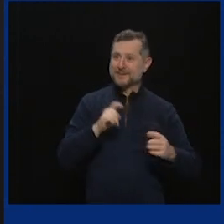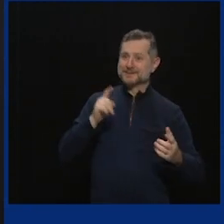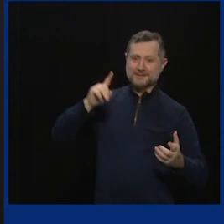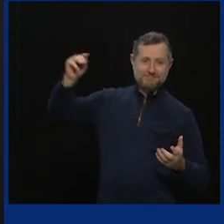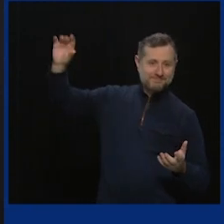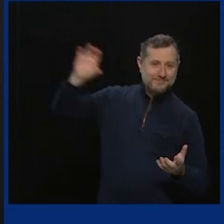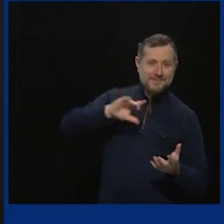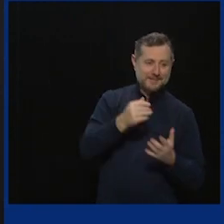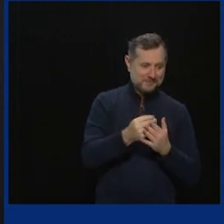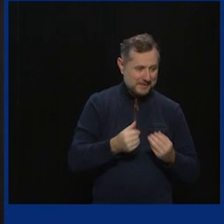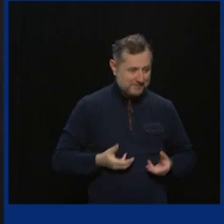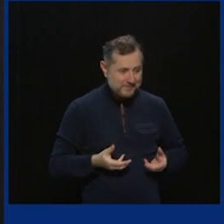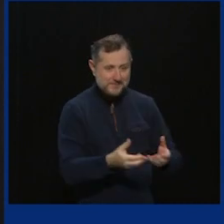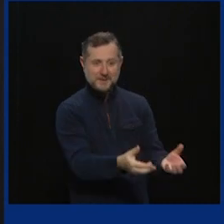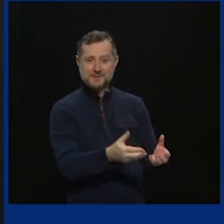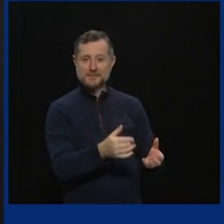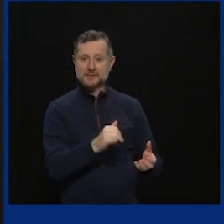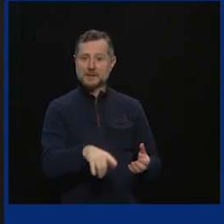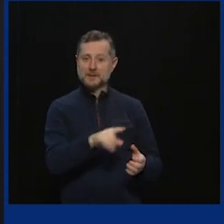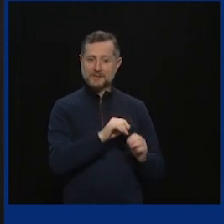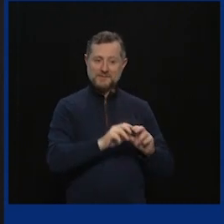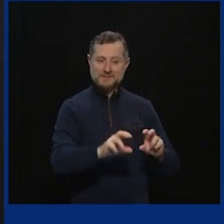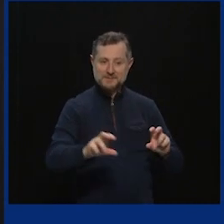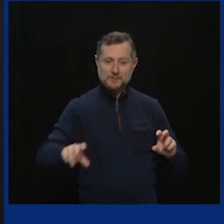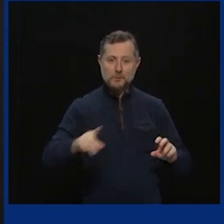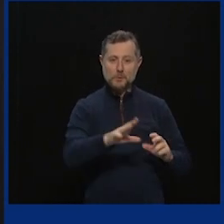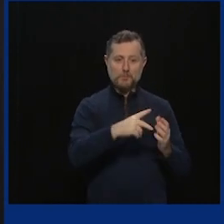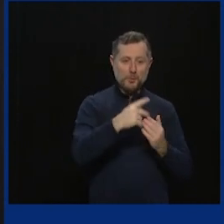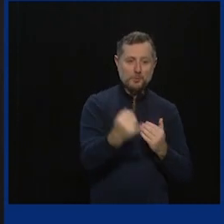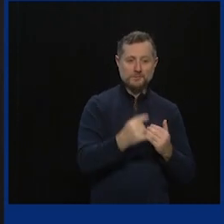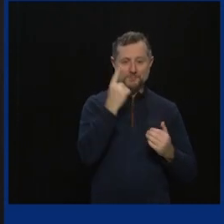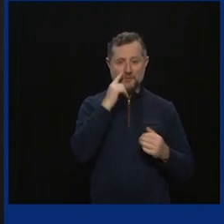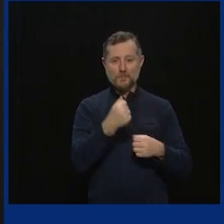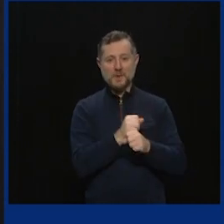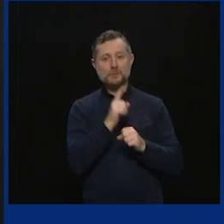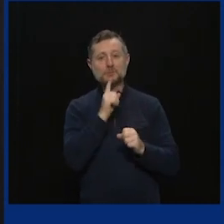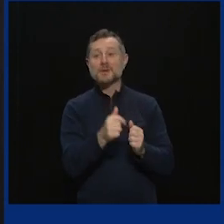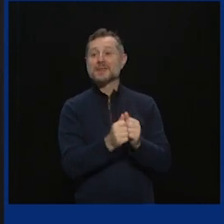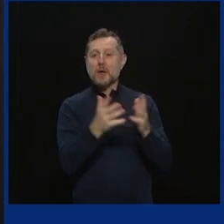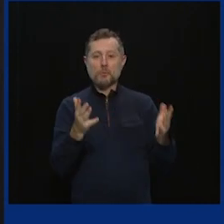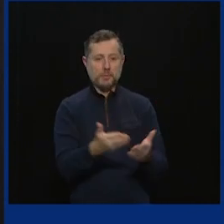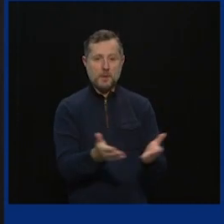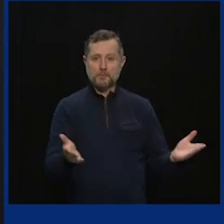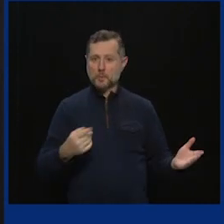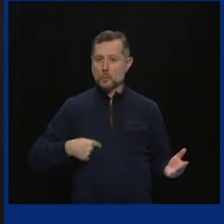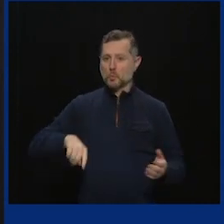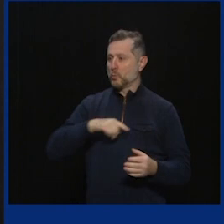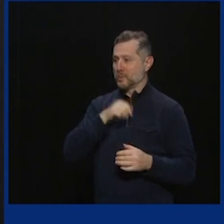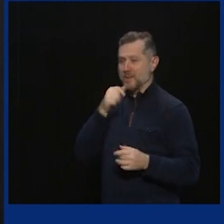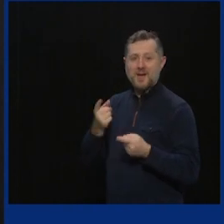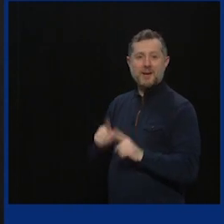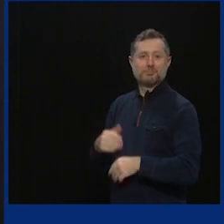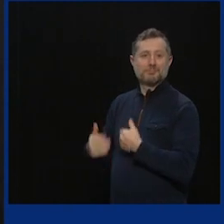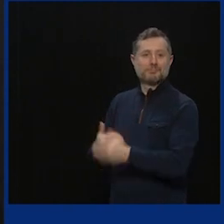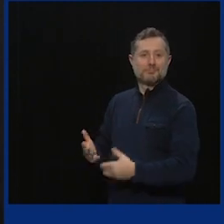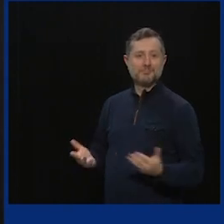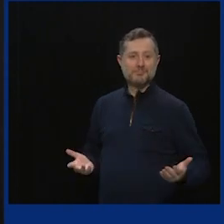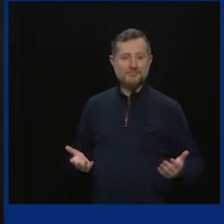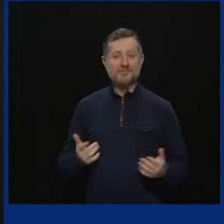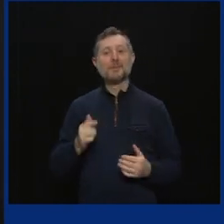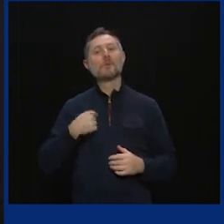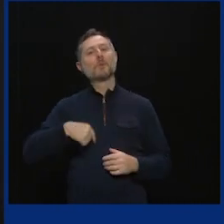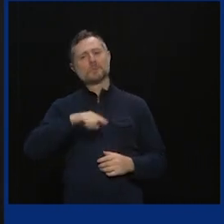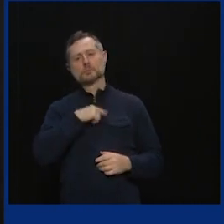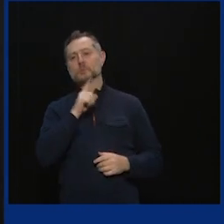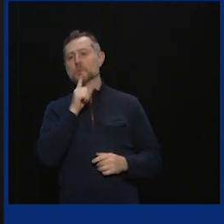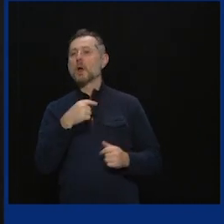how to get that money into projects that are going to make a difference. So it's a great pleasure to be with you. I'm not going to rename all of the wonderful organizations that are represented up here